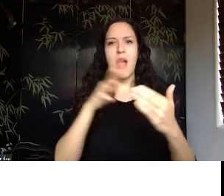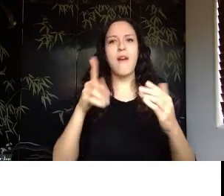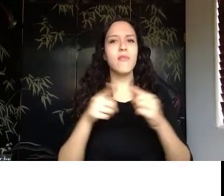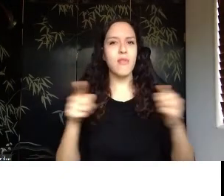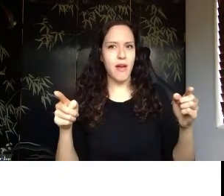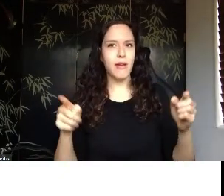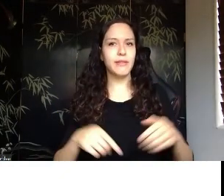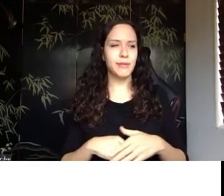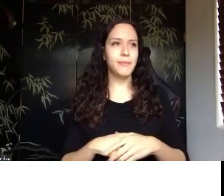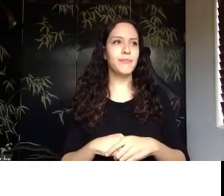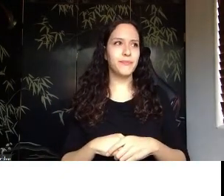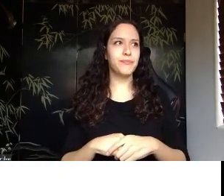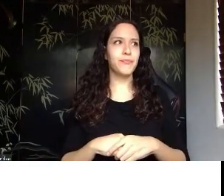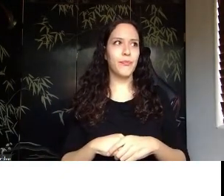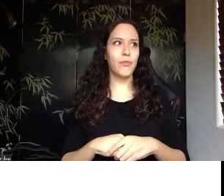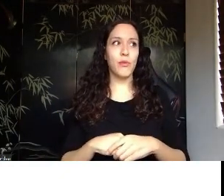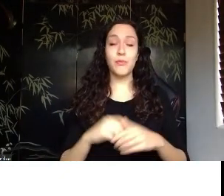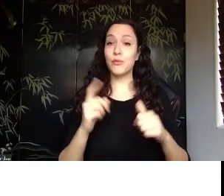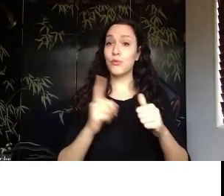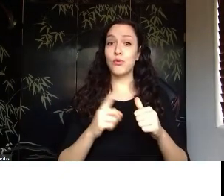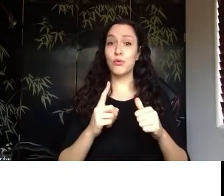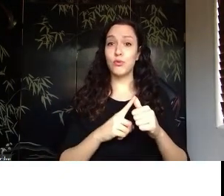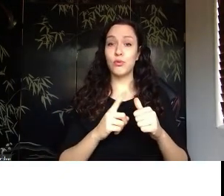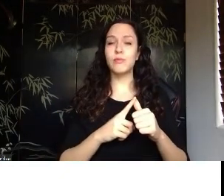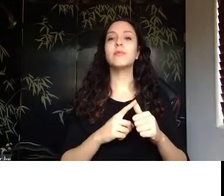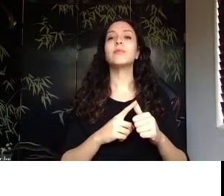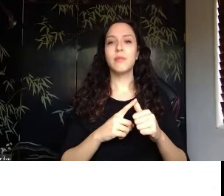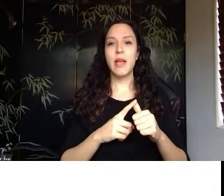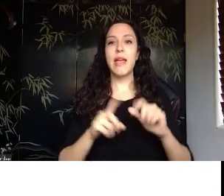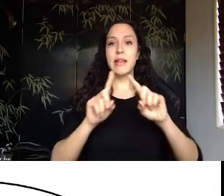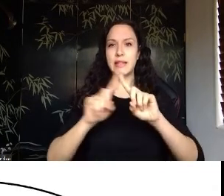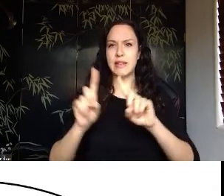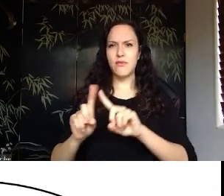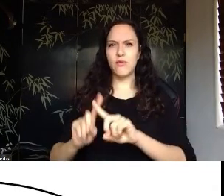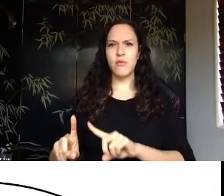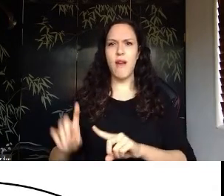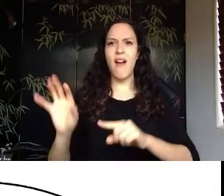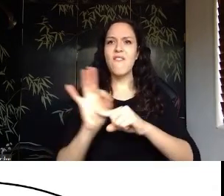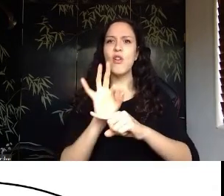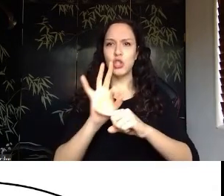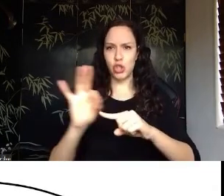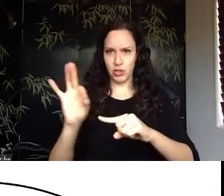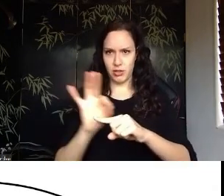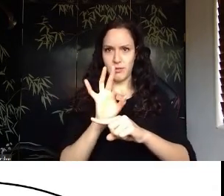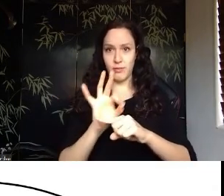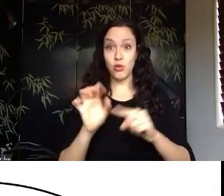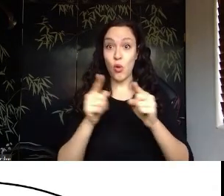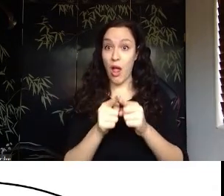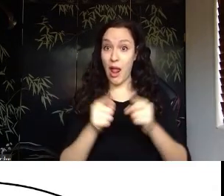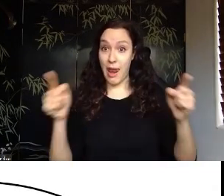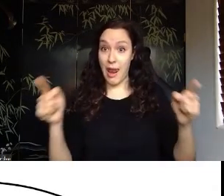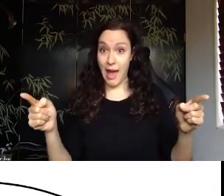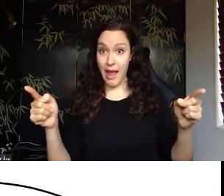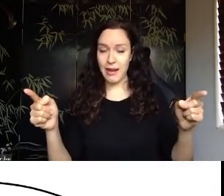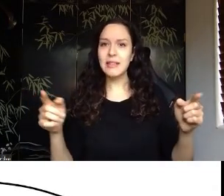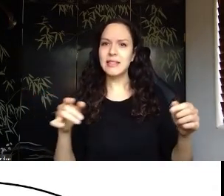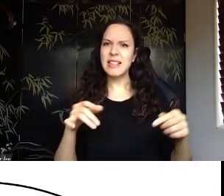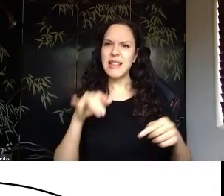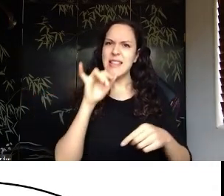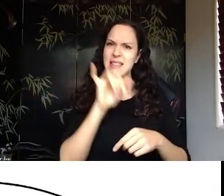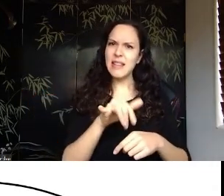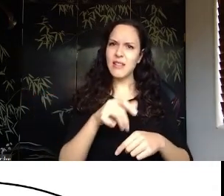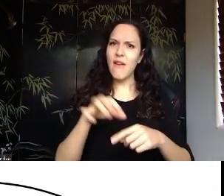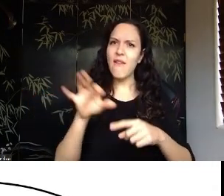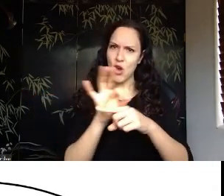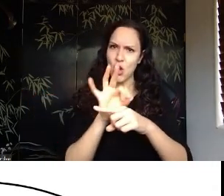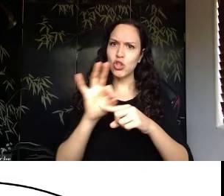All right, so different functions. So we're going to be graphing lines. Right? Lines are functions. A function is a graph